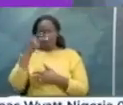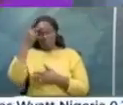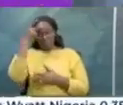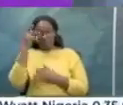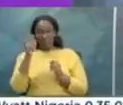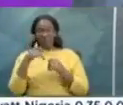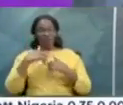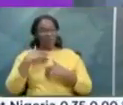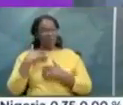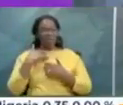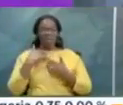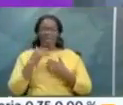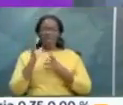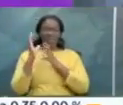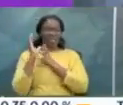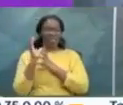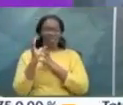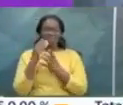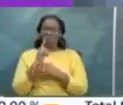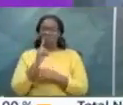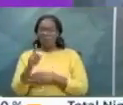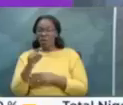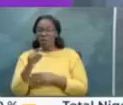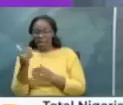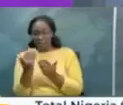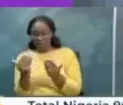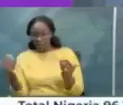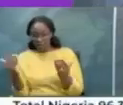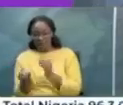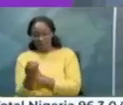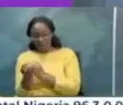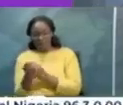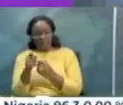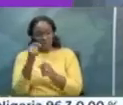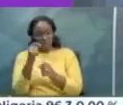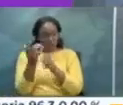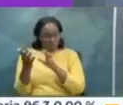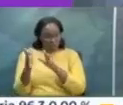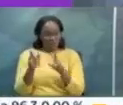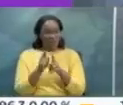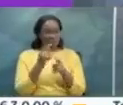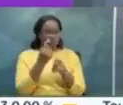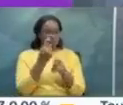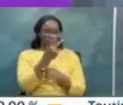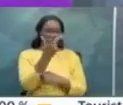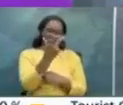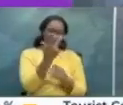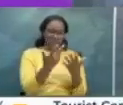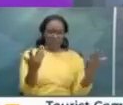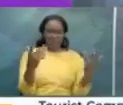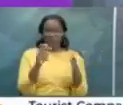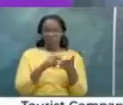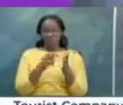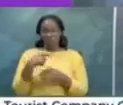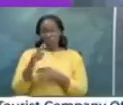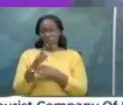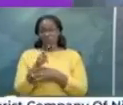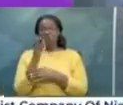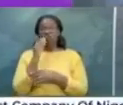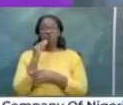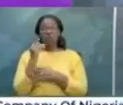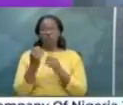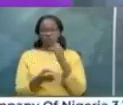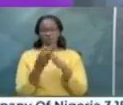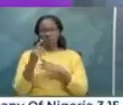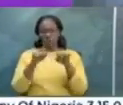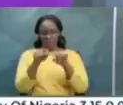to direct another child where they're working and maybe you have 2 or 3 children home. So we used experience to come up with